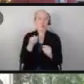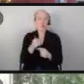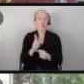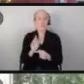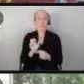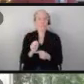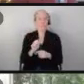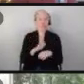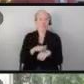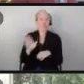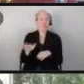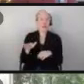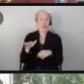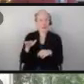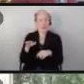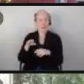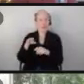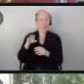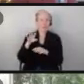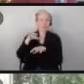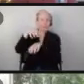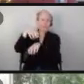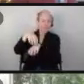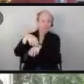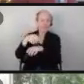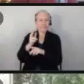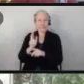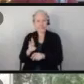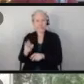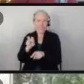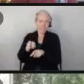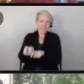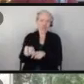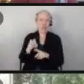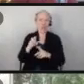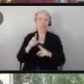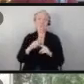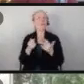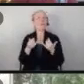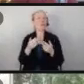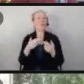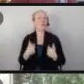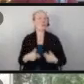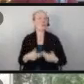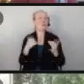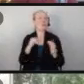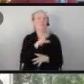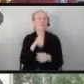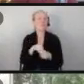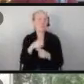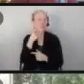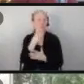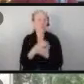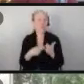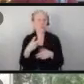there still are many critical roles for humans throughout the life cycle for both missions, both types of missions.